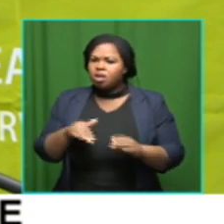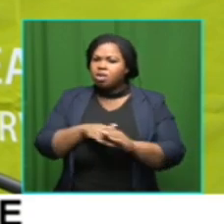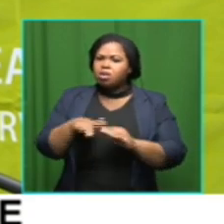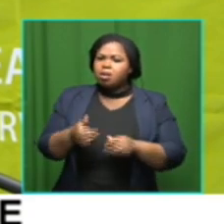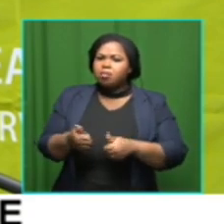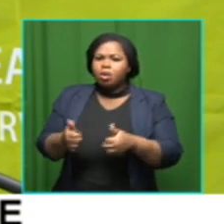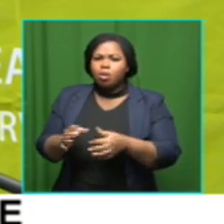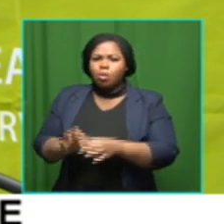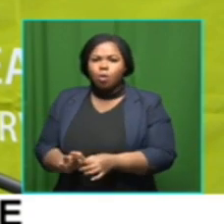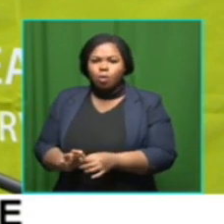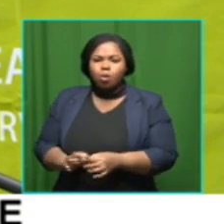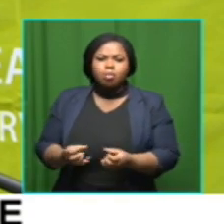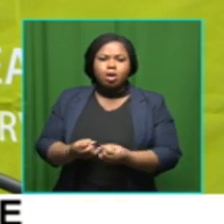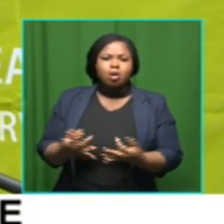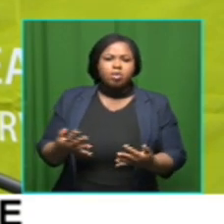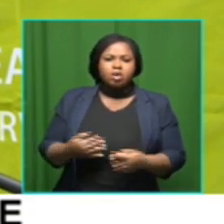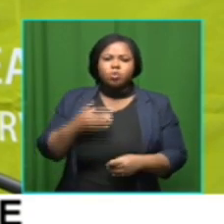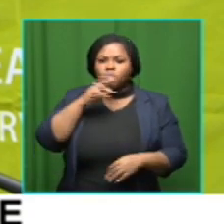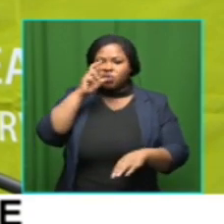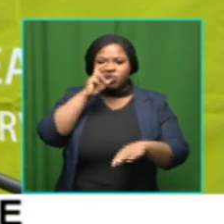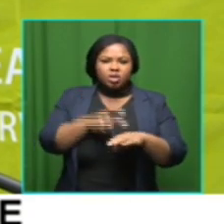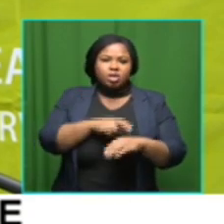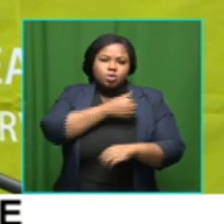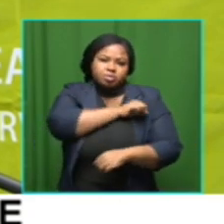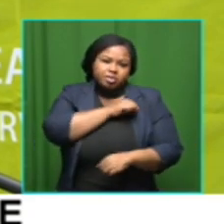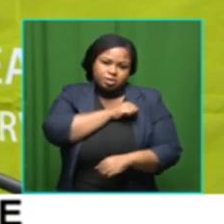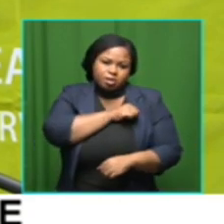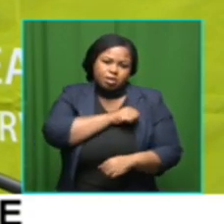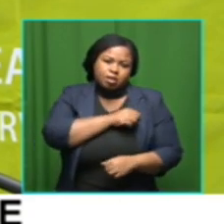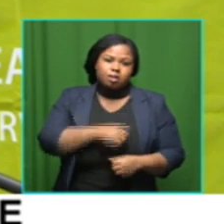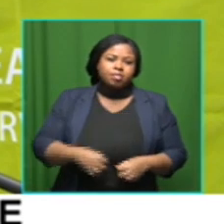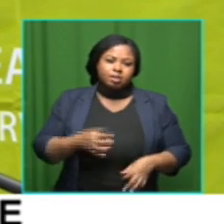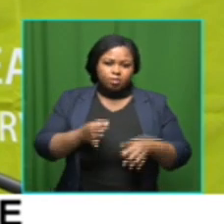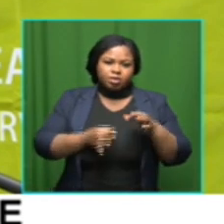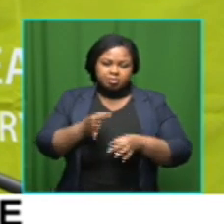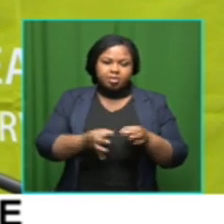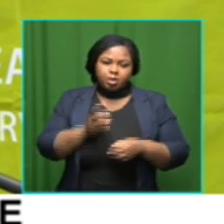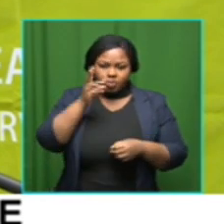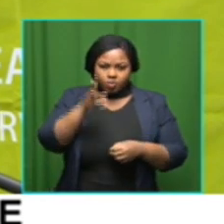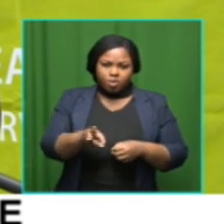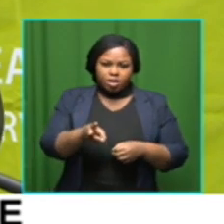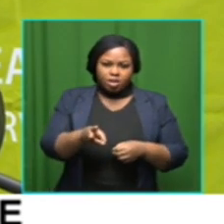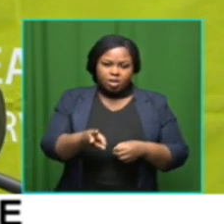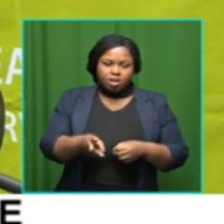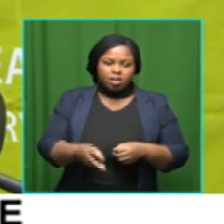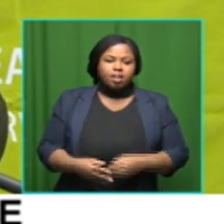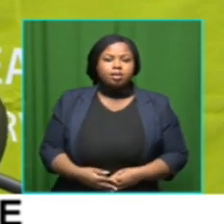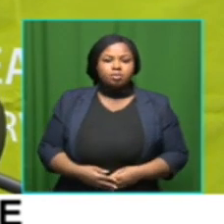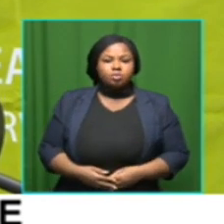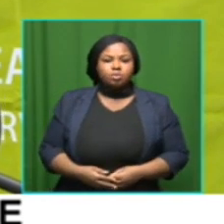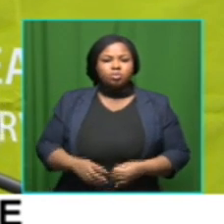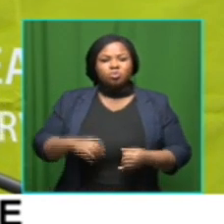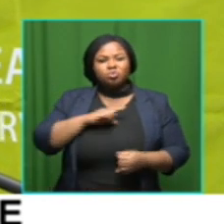any form of hospitalization. And that will also be part of our fight against the myth, you know, where